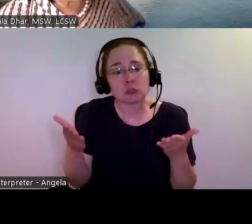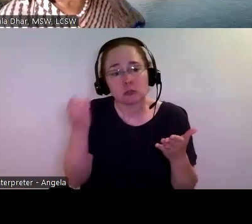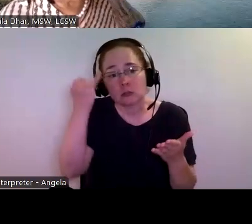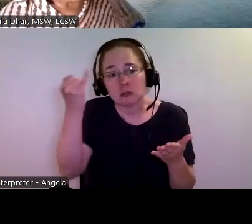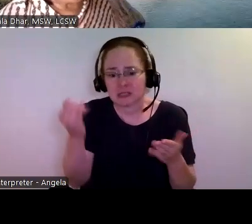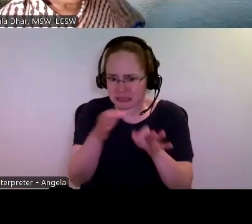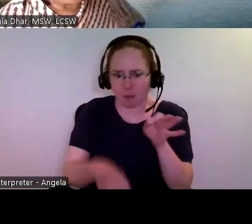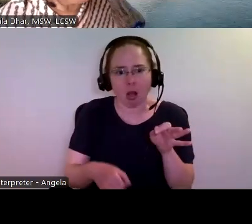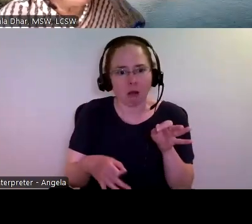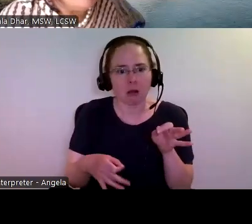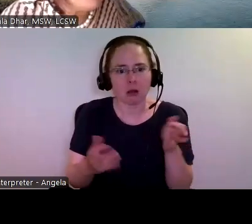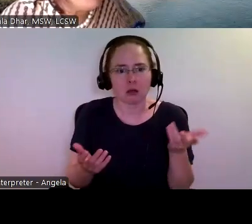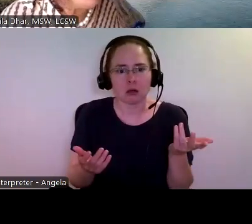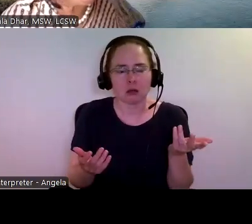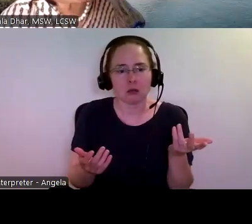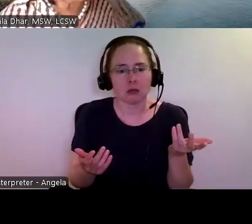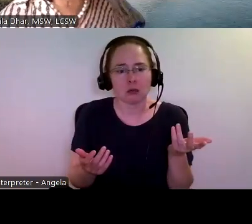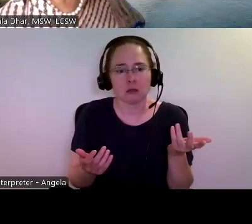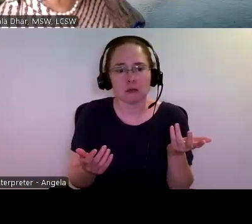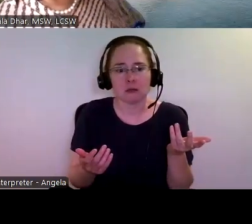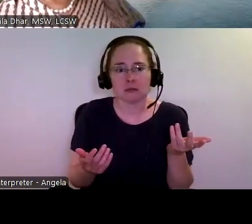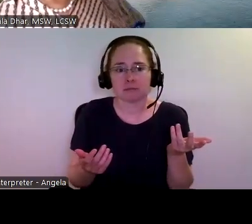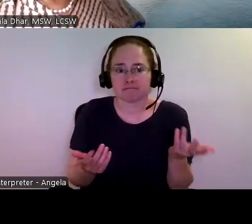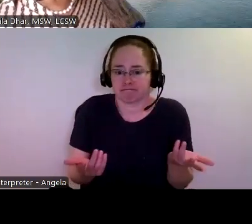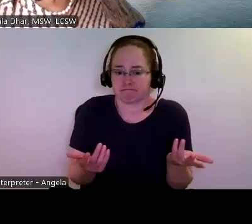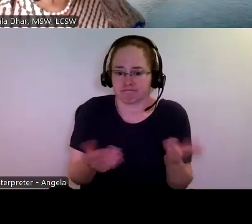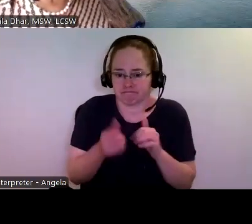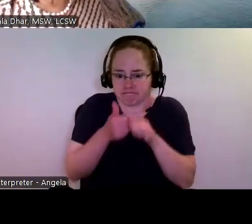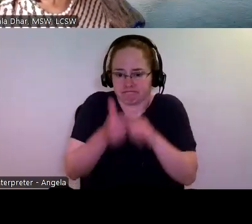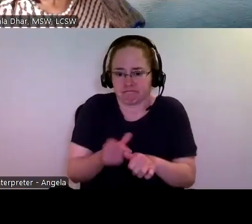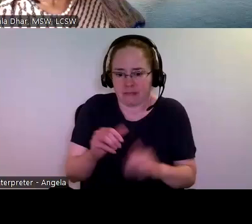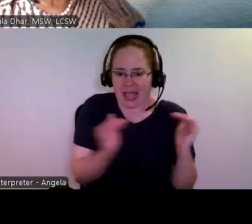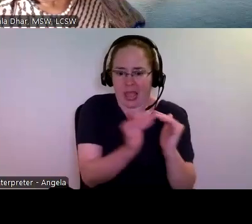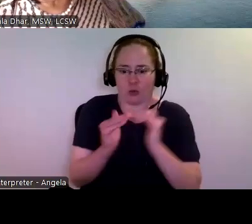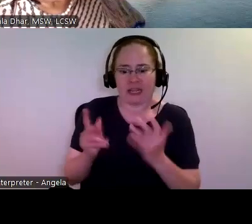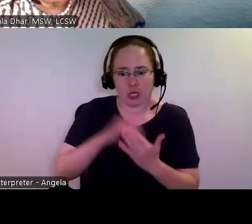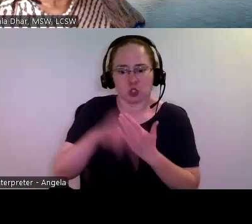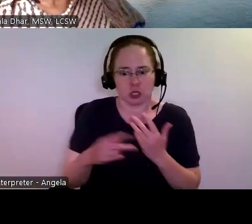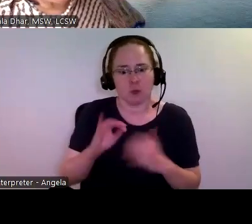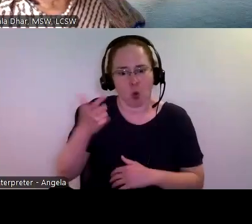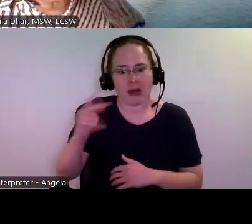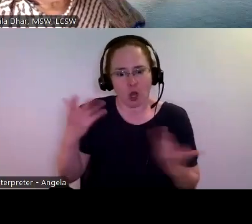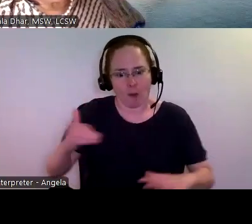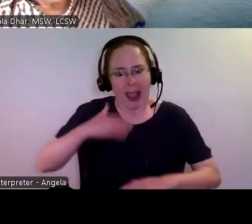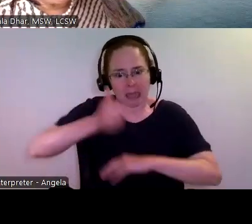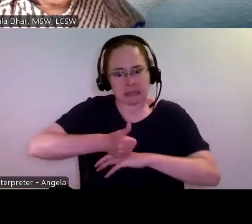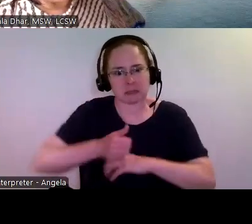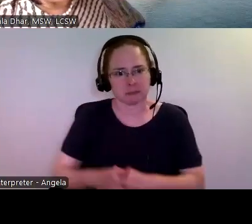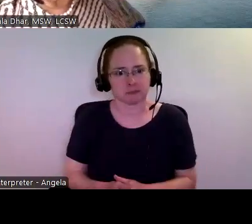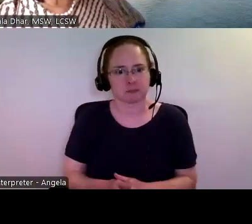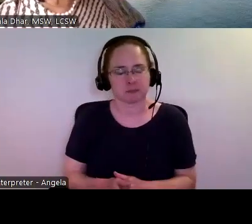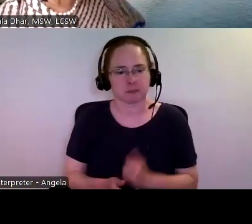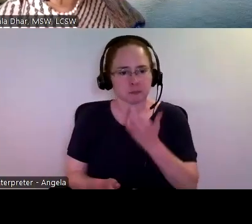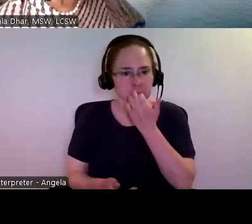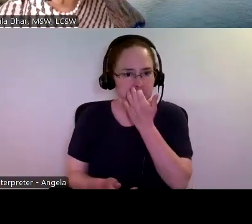very simple. It's really builds on that equity initiative that Oregon already has. And